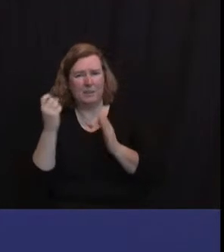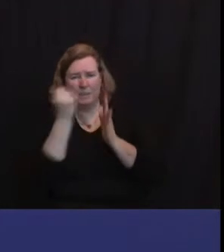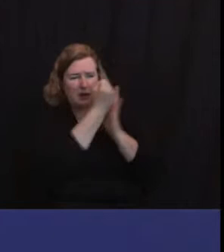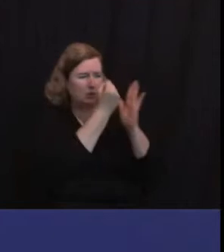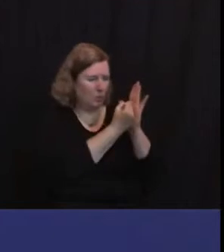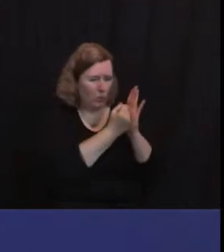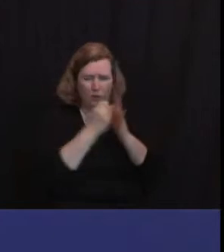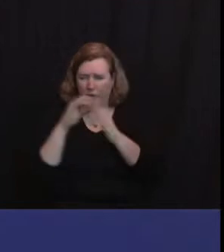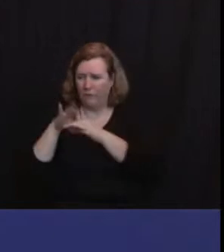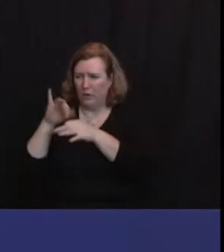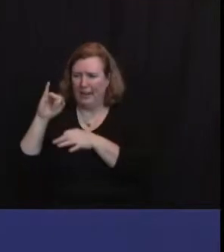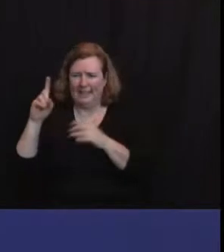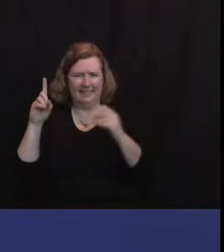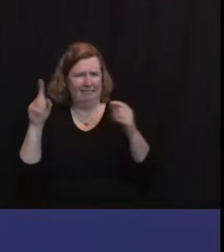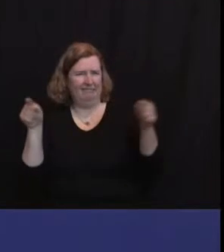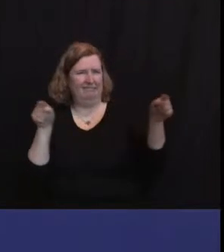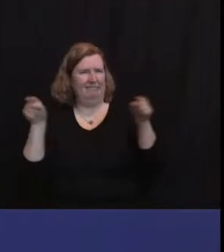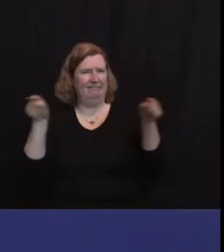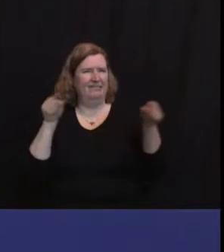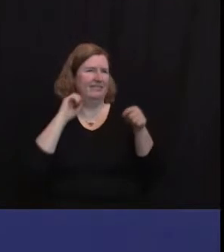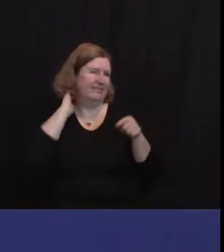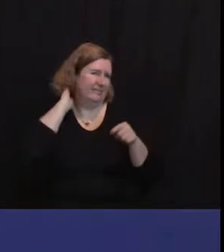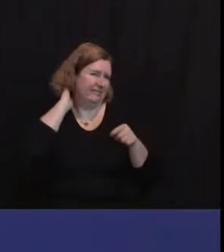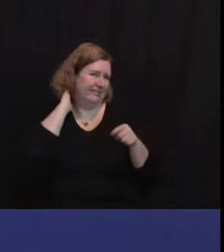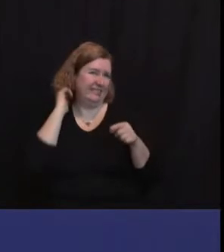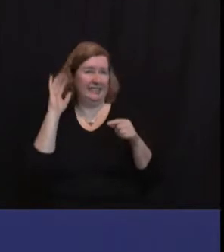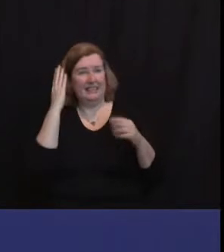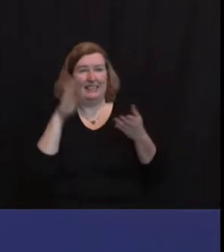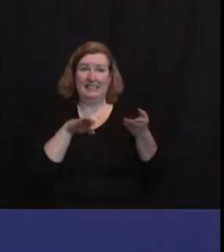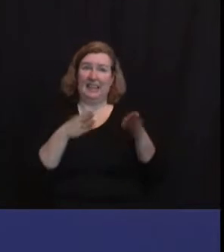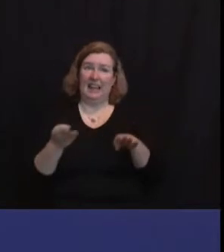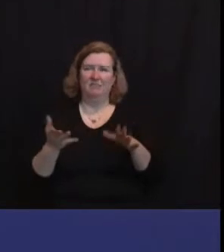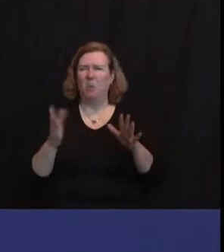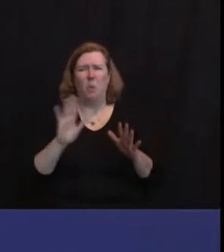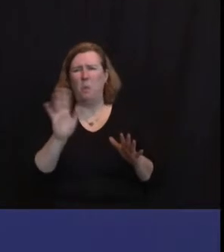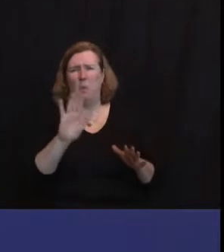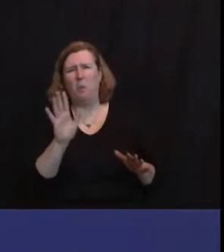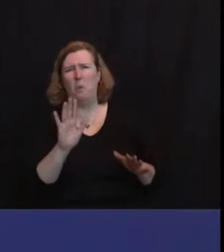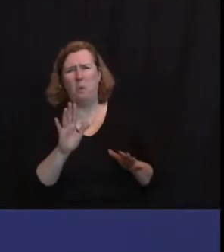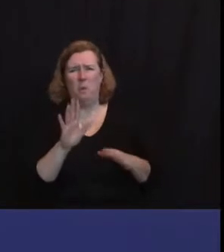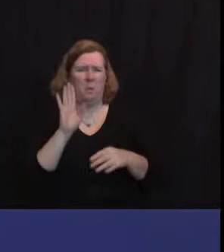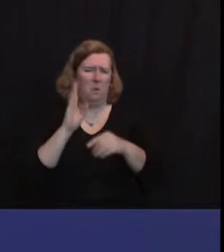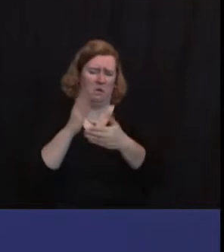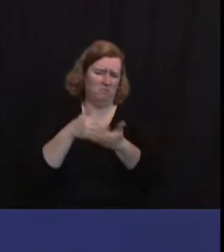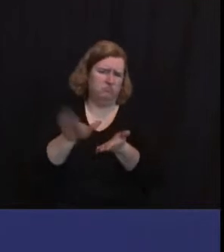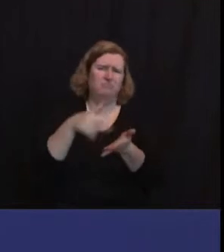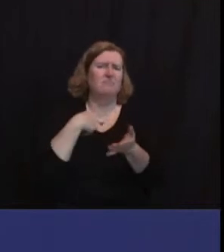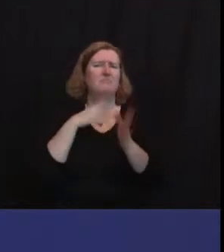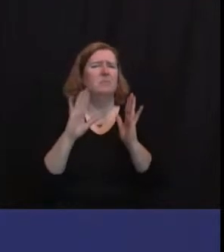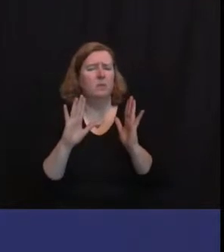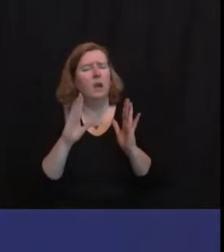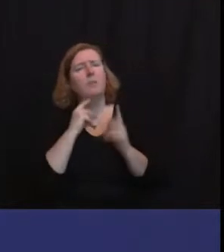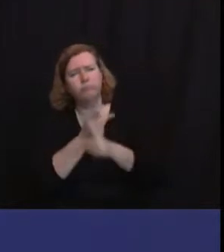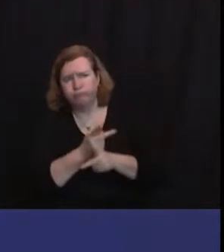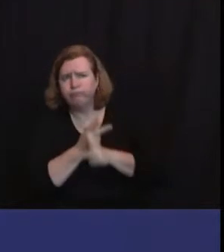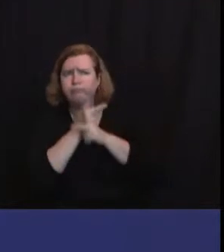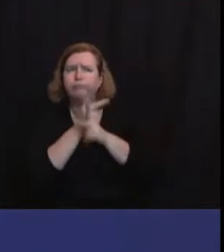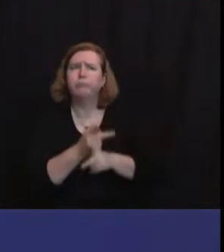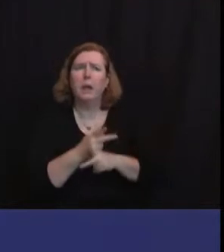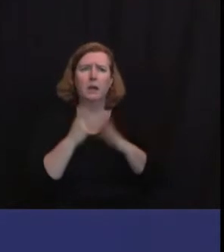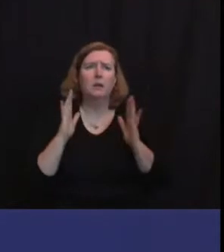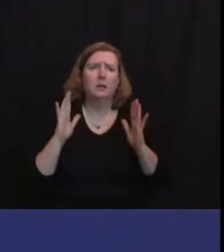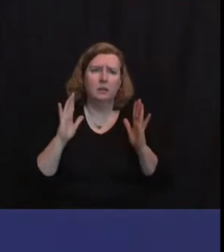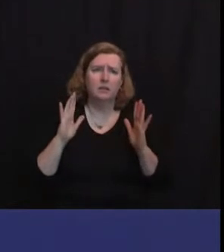dead letter. It's not a dead letter for me, but I think we have to be very careful in terms of how we think about it. And now I'm not of the opinion